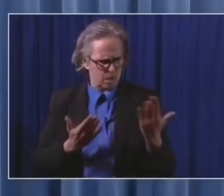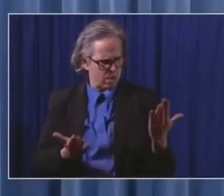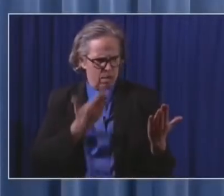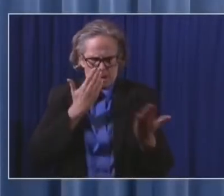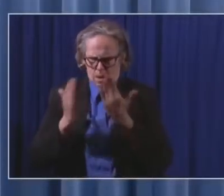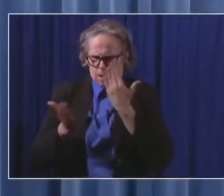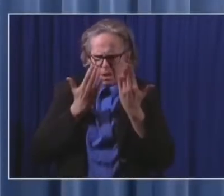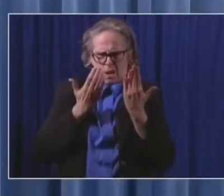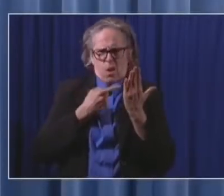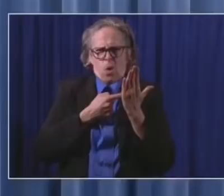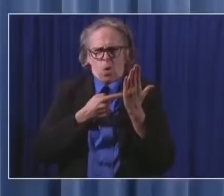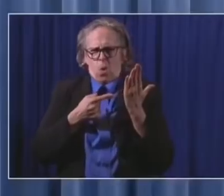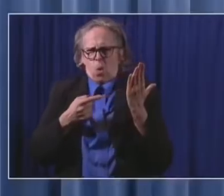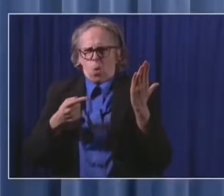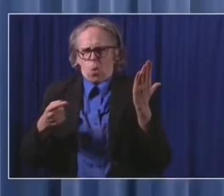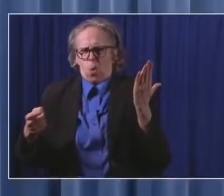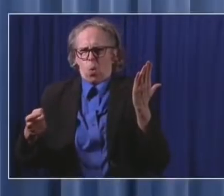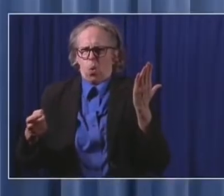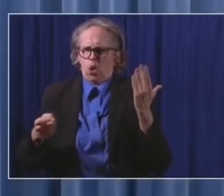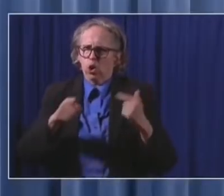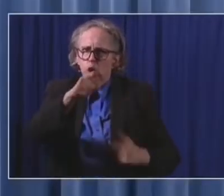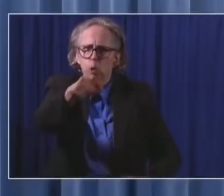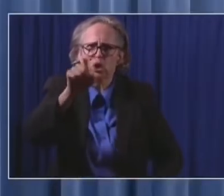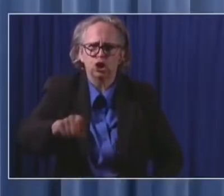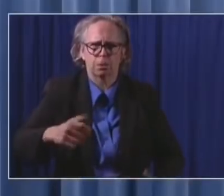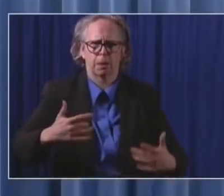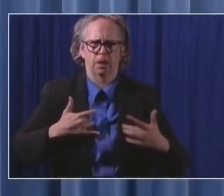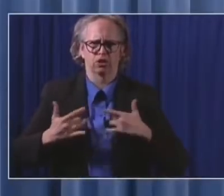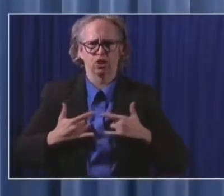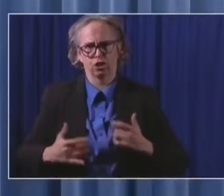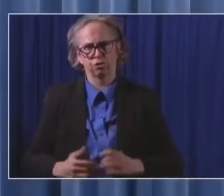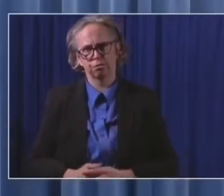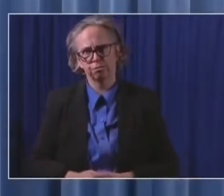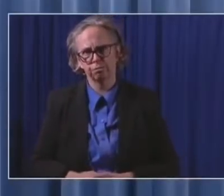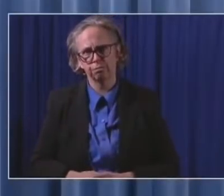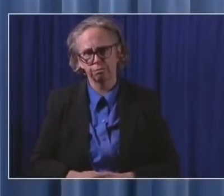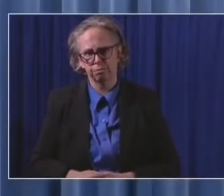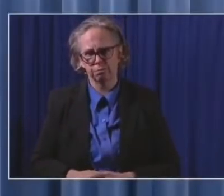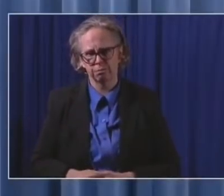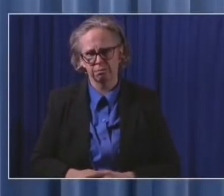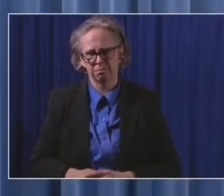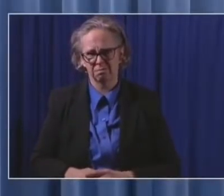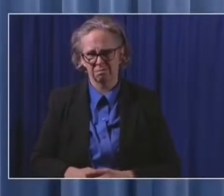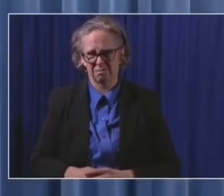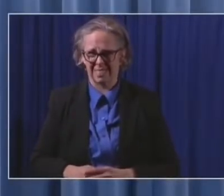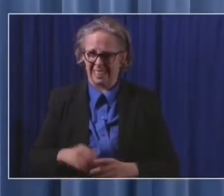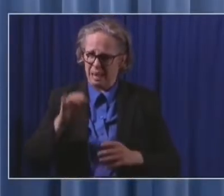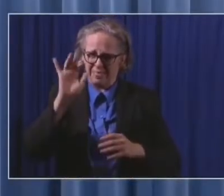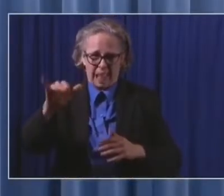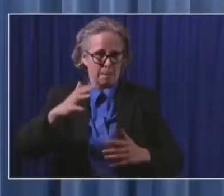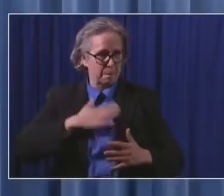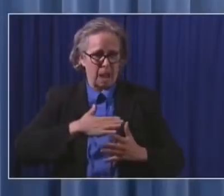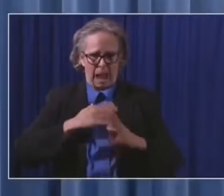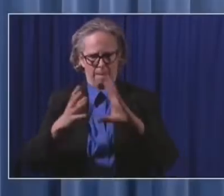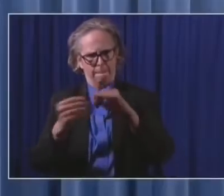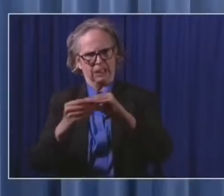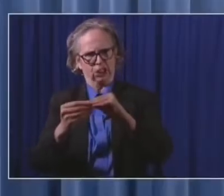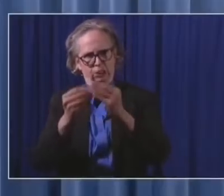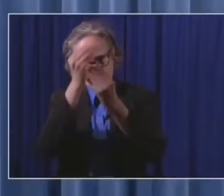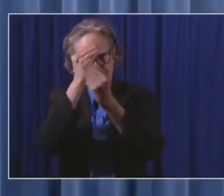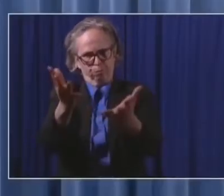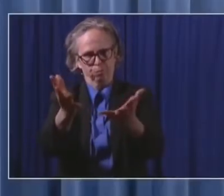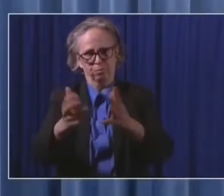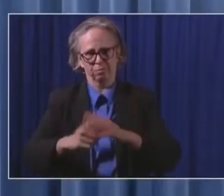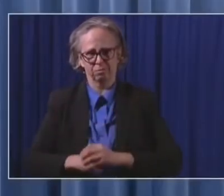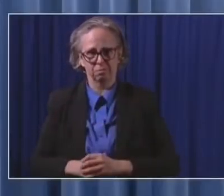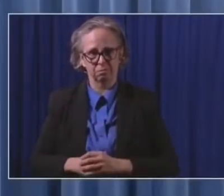signal that when we look at this data, we have a great deal to worry about. And so that